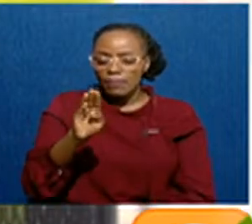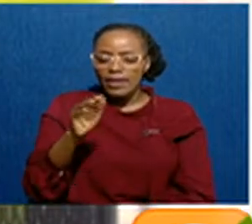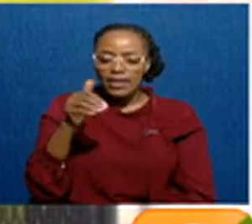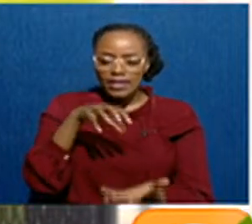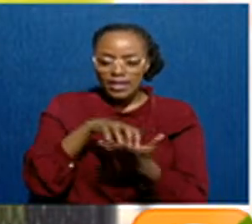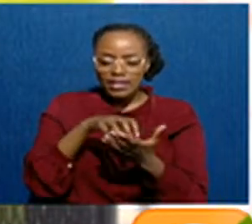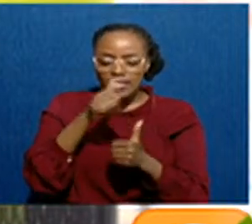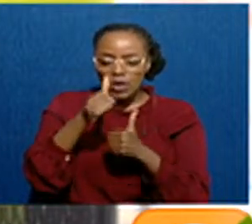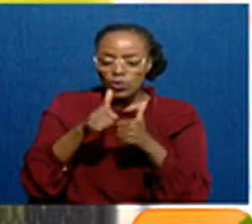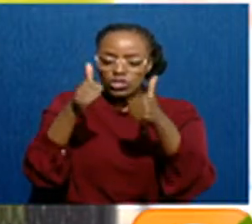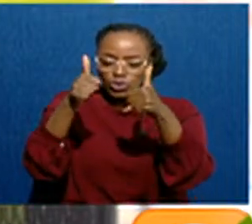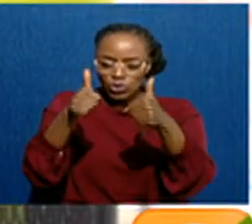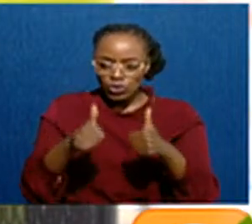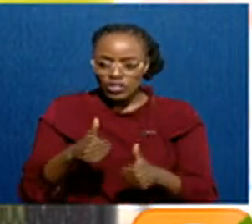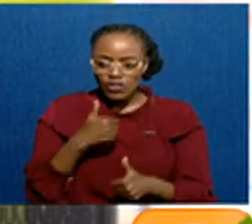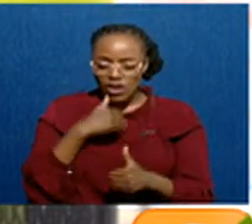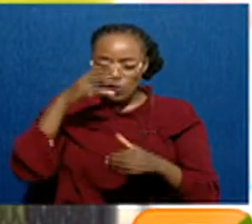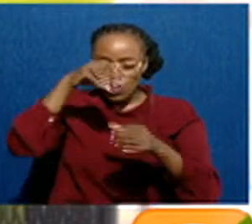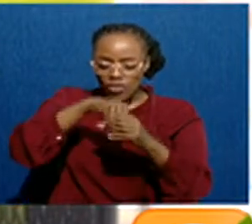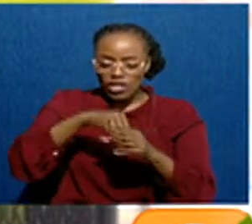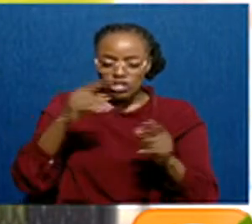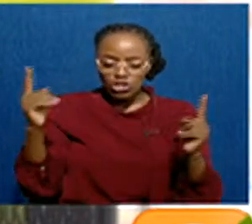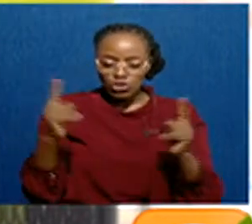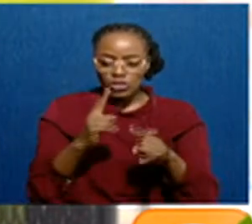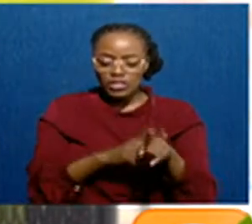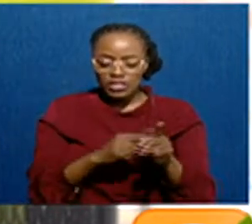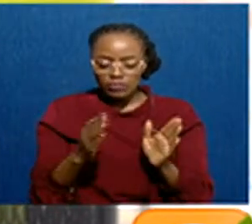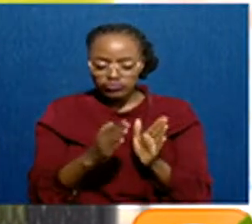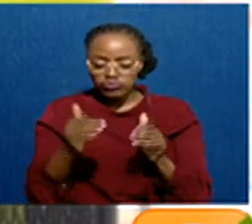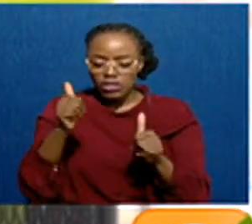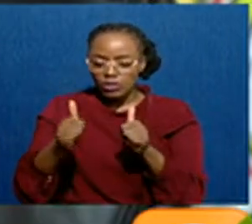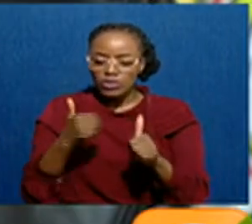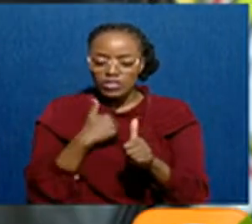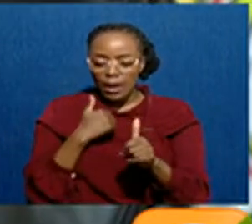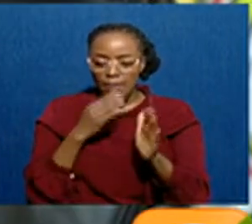we are notifying even within that short period that has been